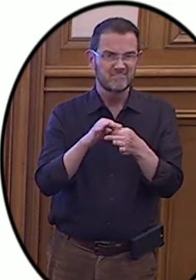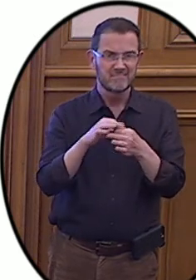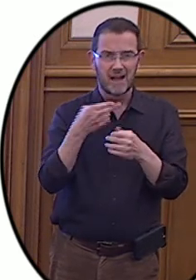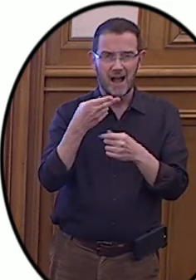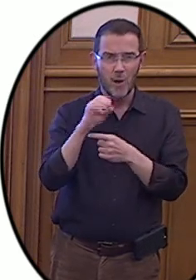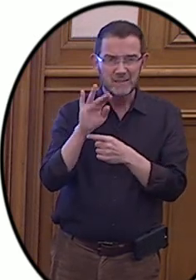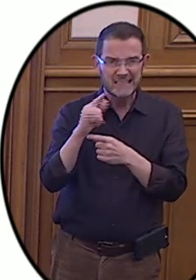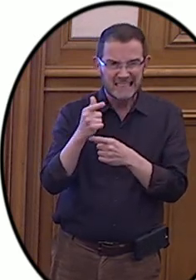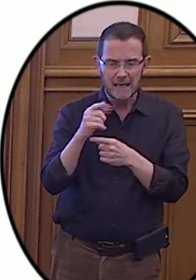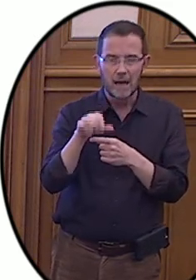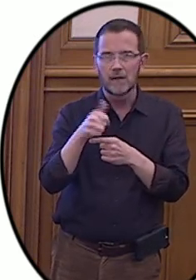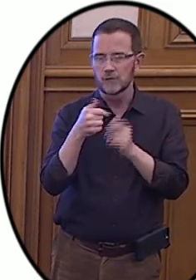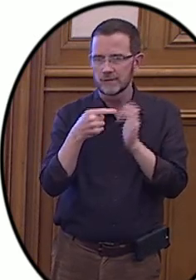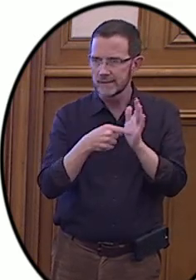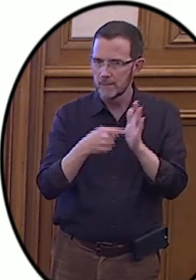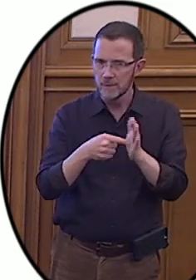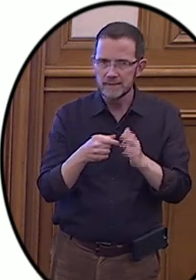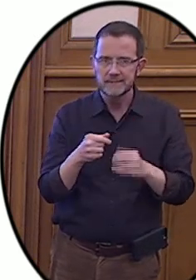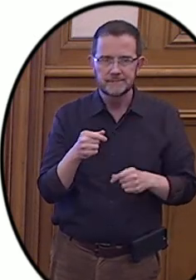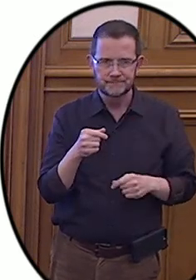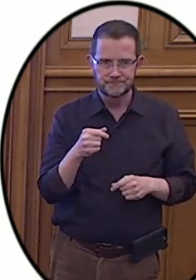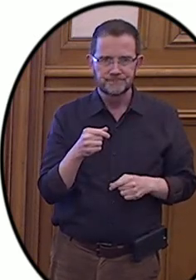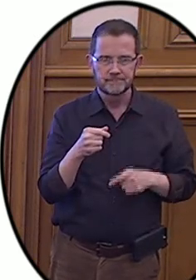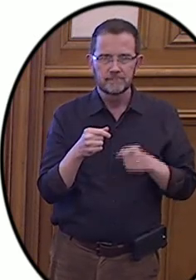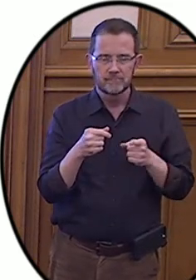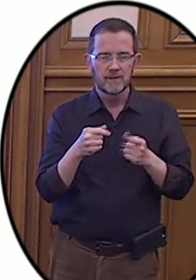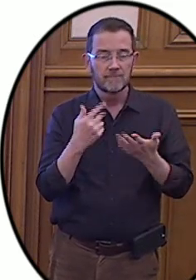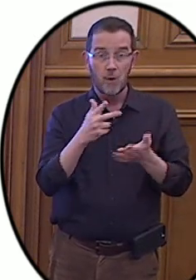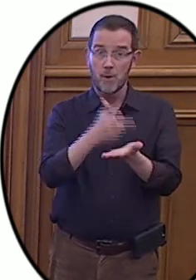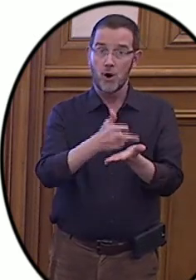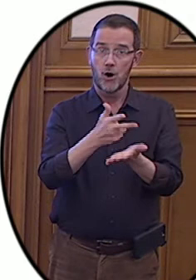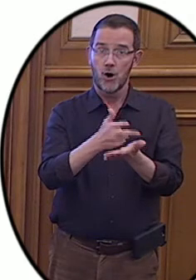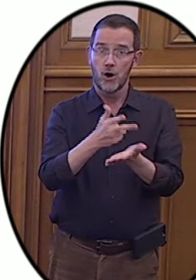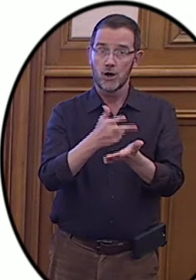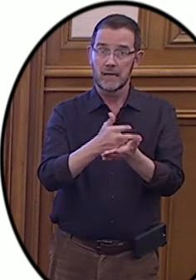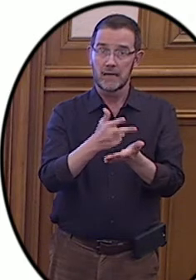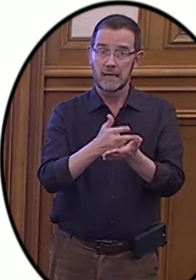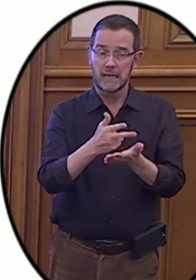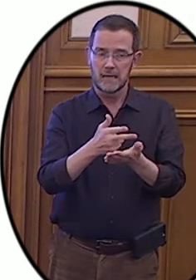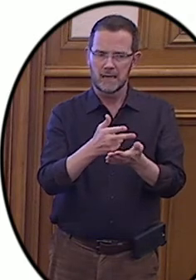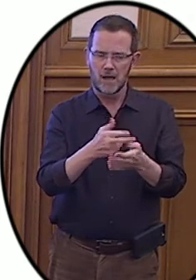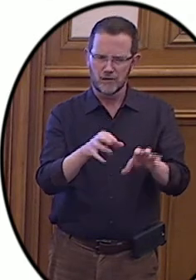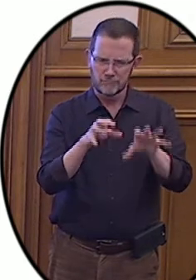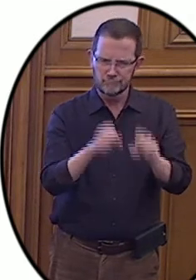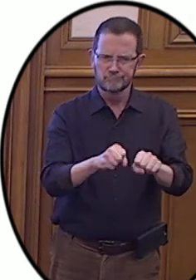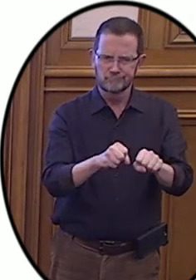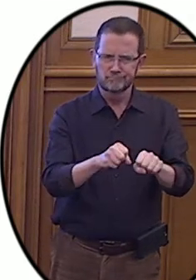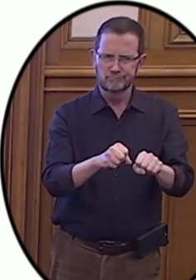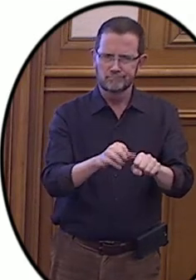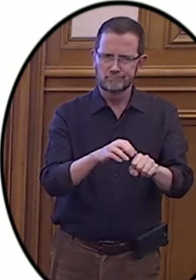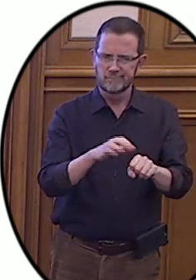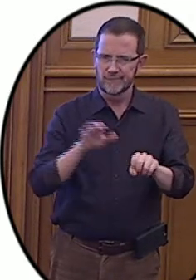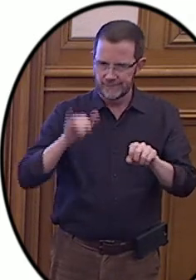include assignment of a reserved accessible parking space if there is a garage or parking lot,